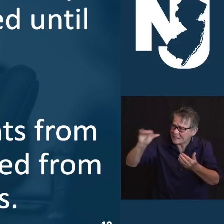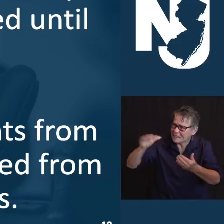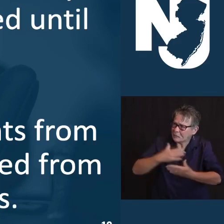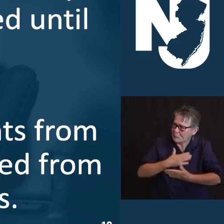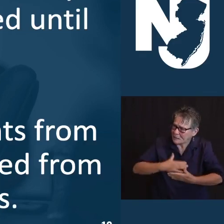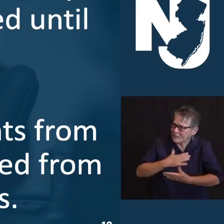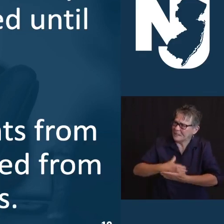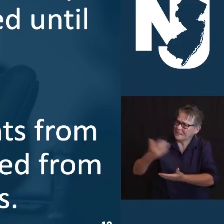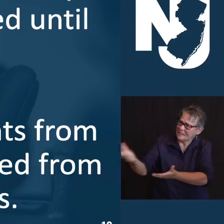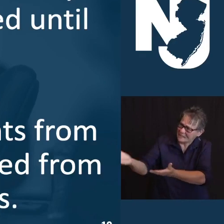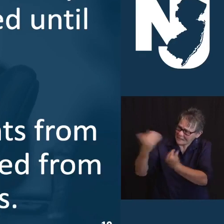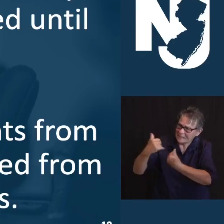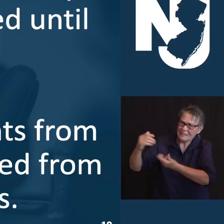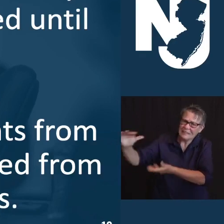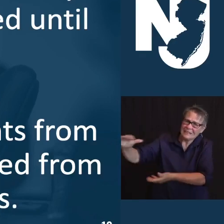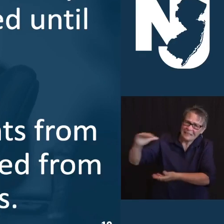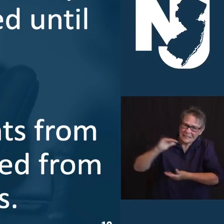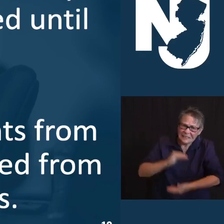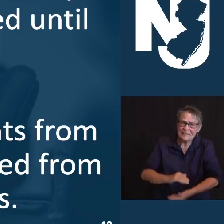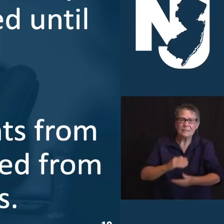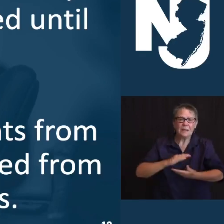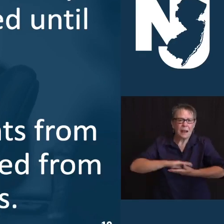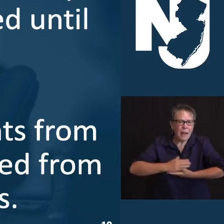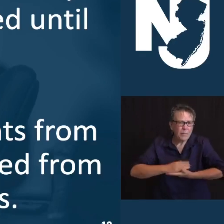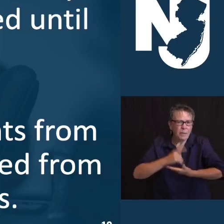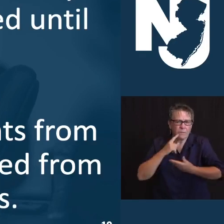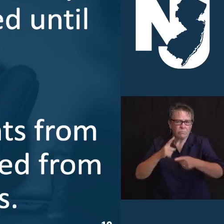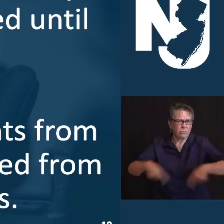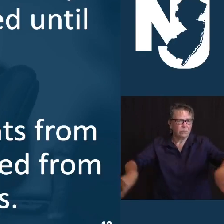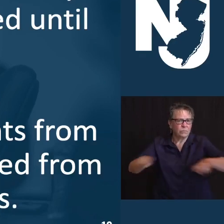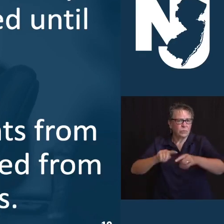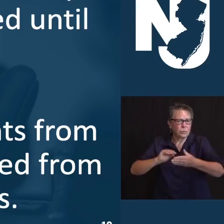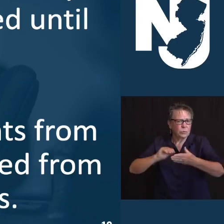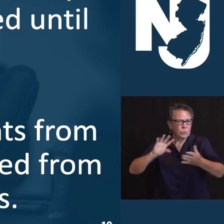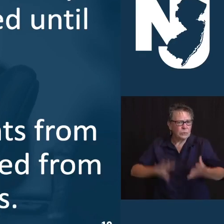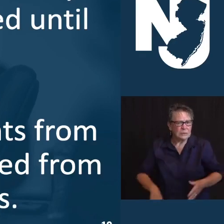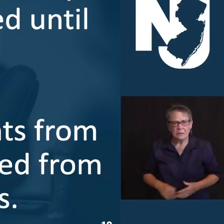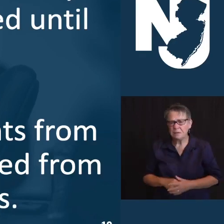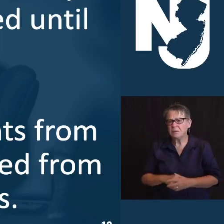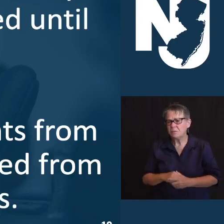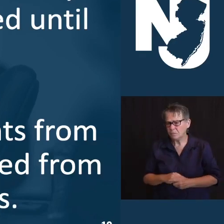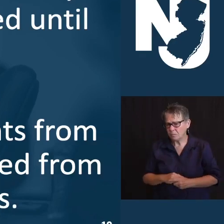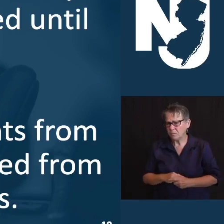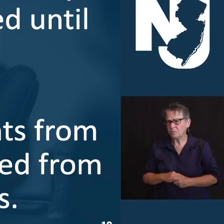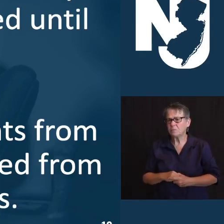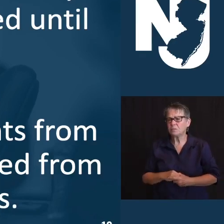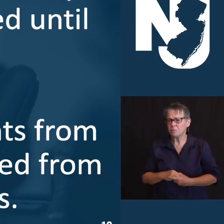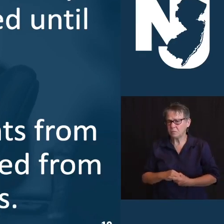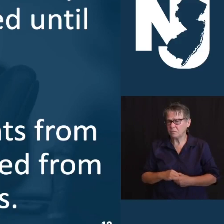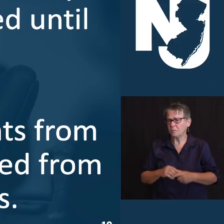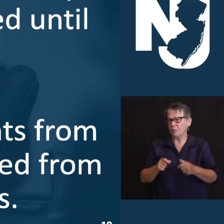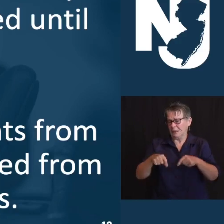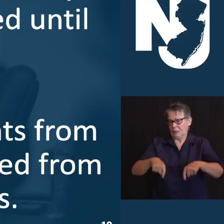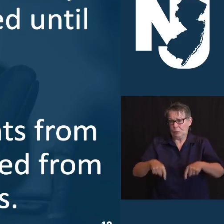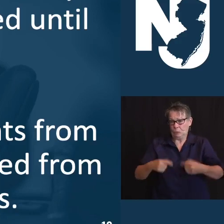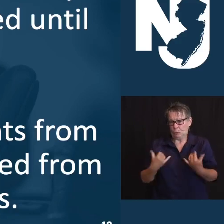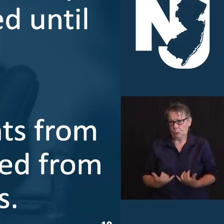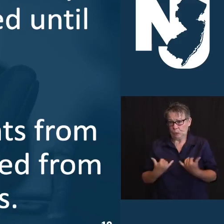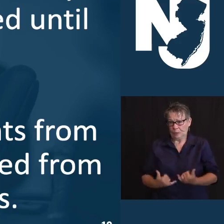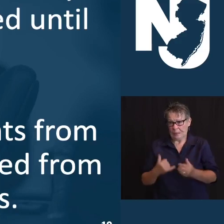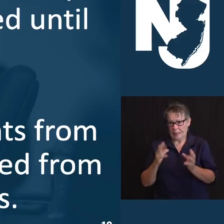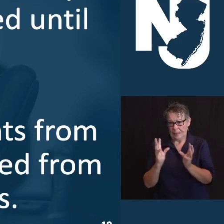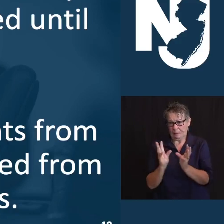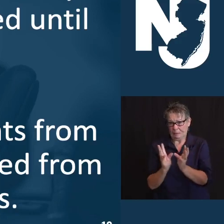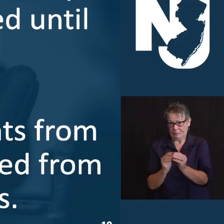of signing. I'll be with Steve Sweeney, Andrew Zwicker, Verlina Reynolds-Jackson, freeholders Rufus Johnson, who's the longest-serving African-American freeholder